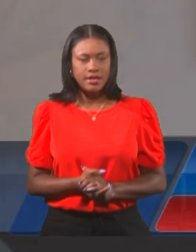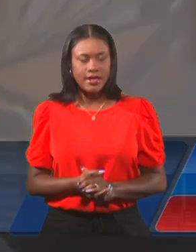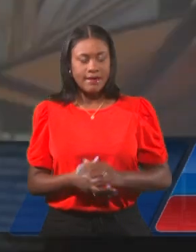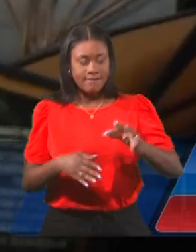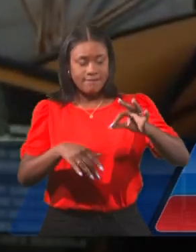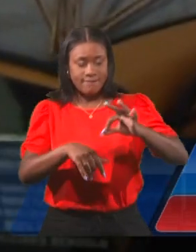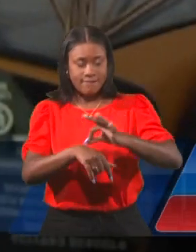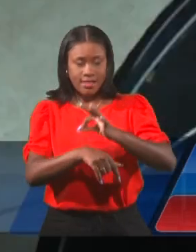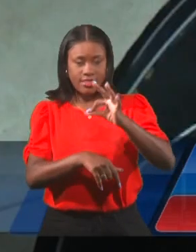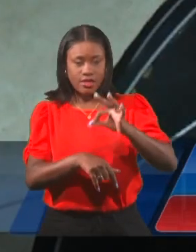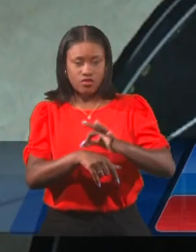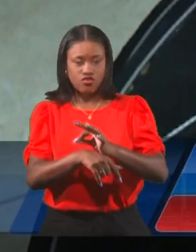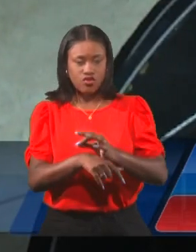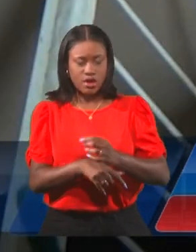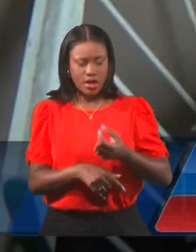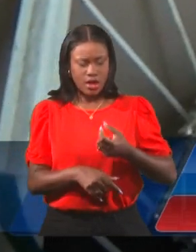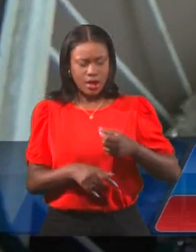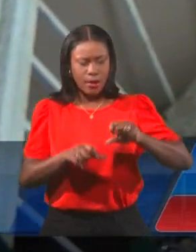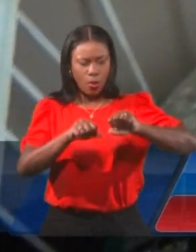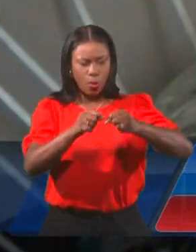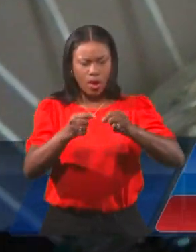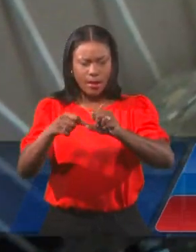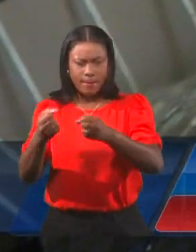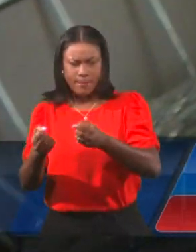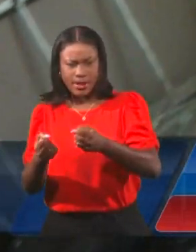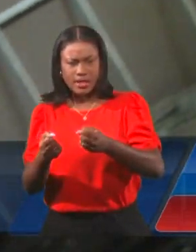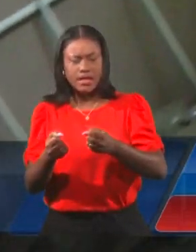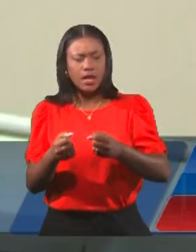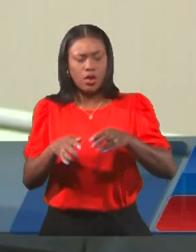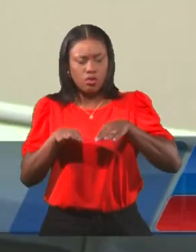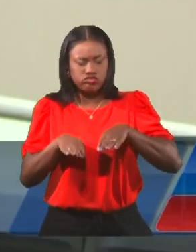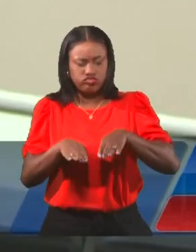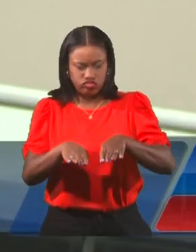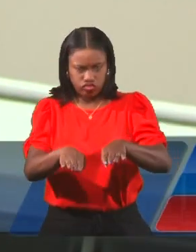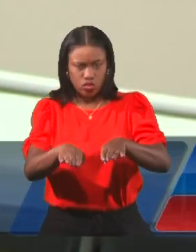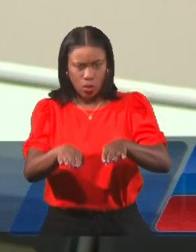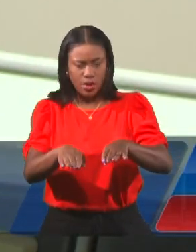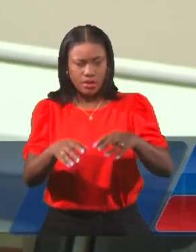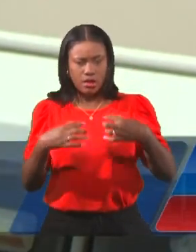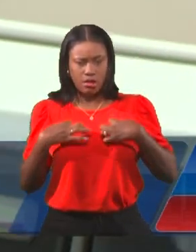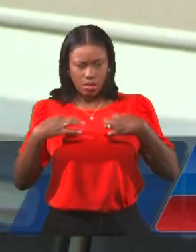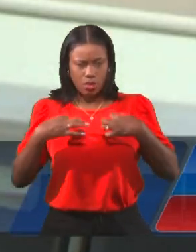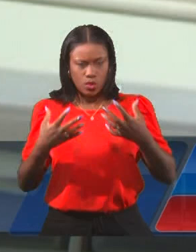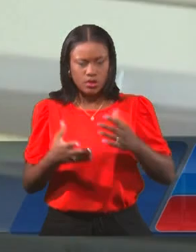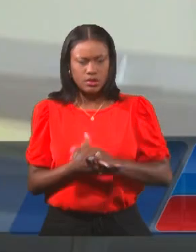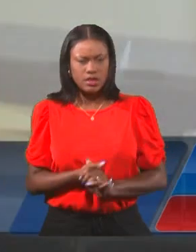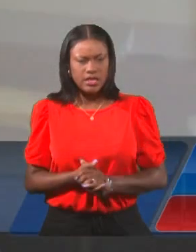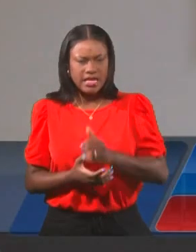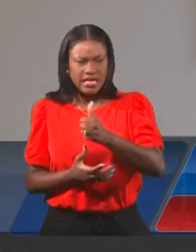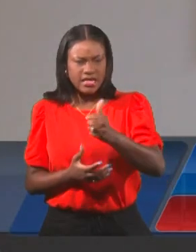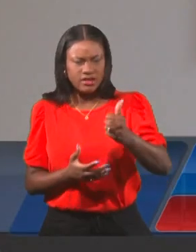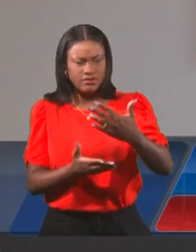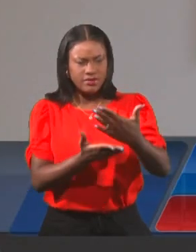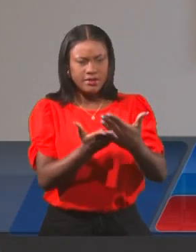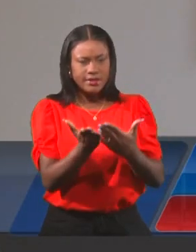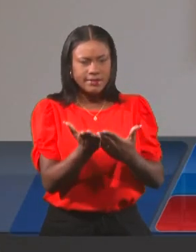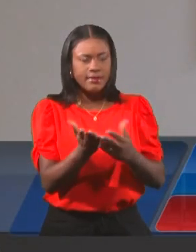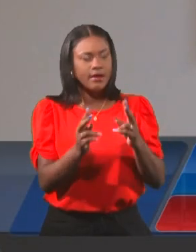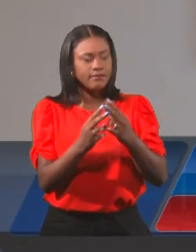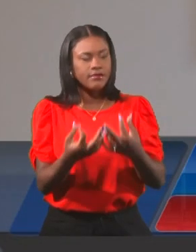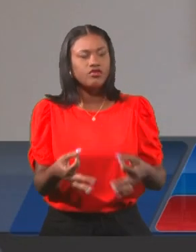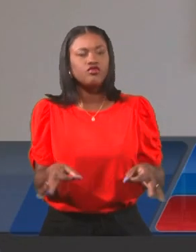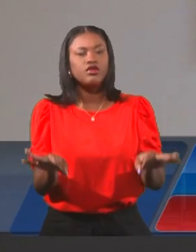feathering, gemming, wire bending, and garment construction. Each of these components plays a critical role